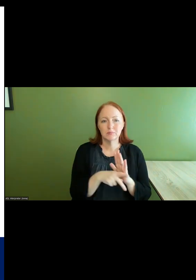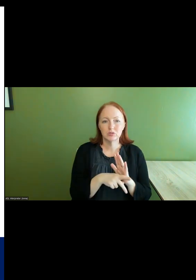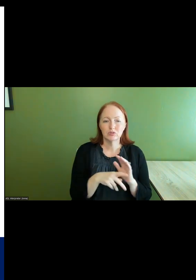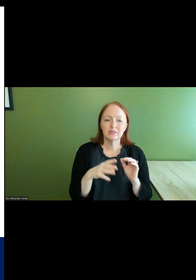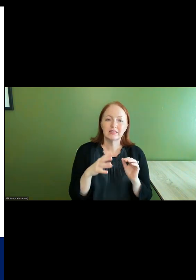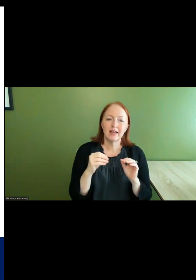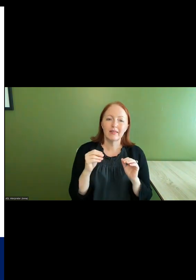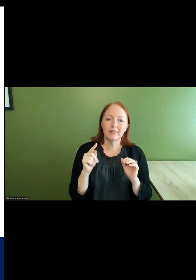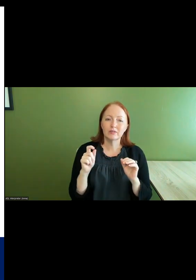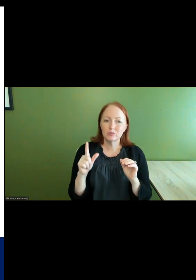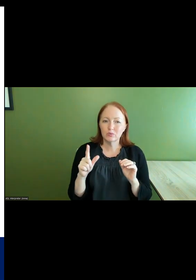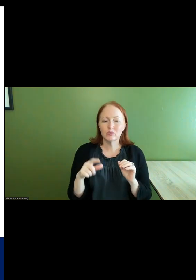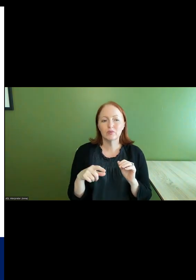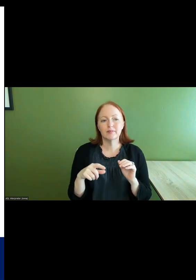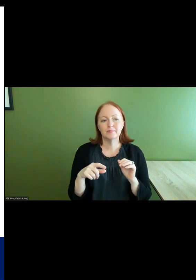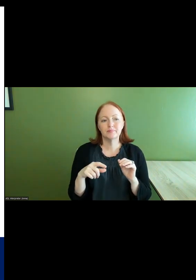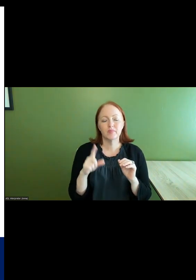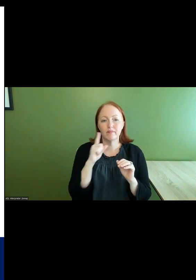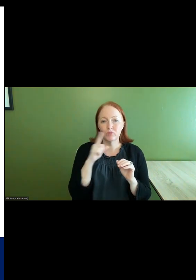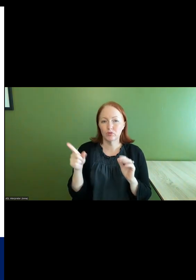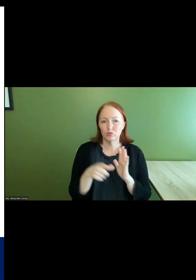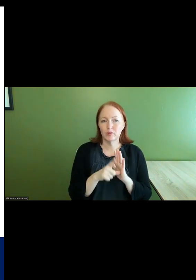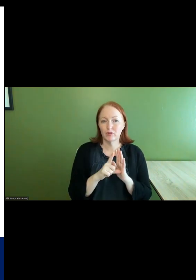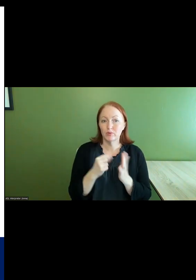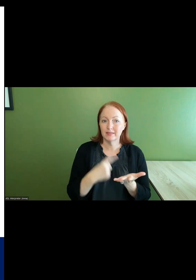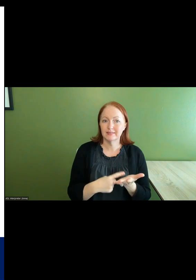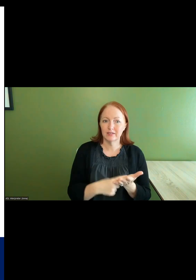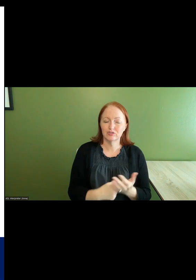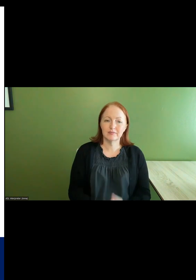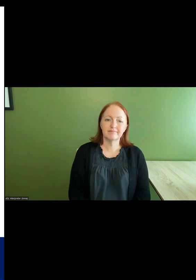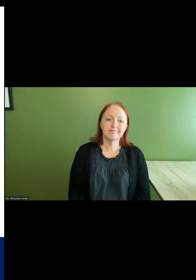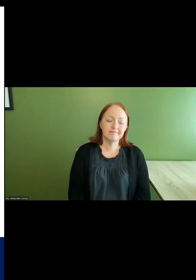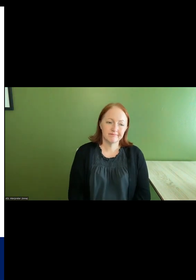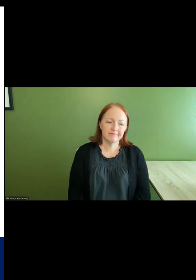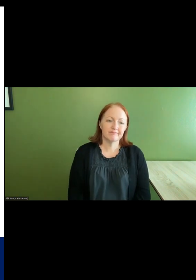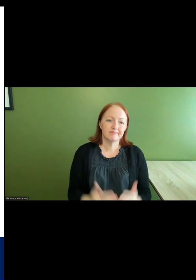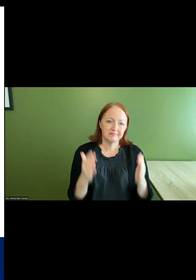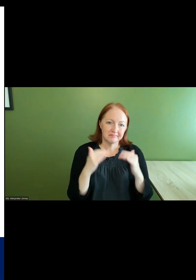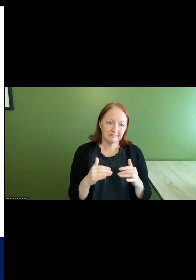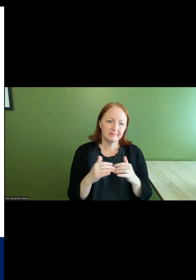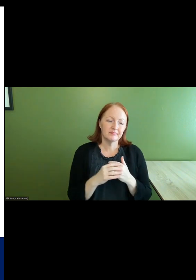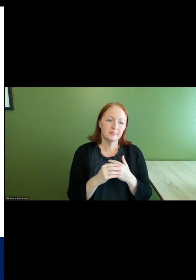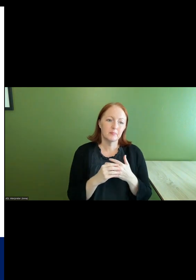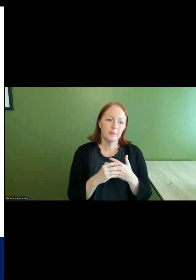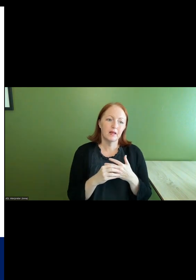the tool for your review and discussion. So if I could go to the next slide.